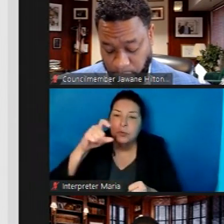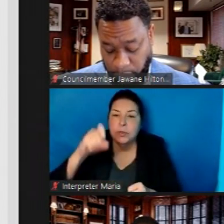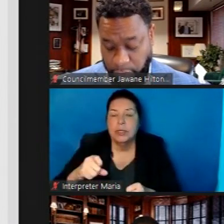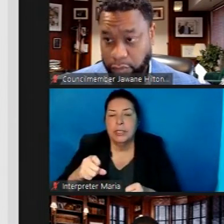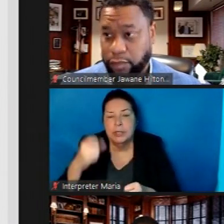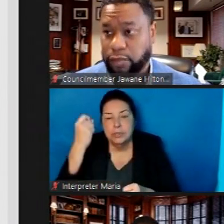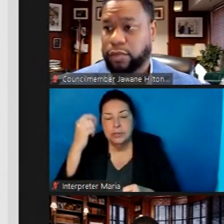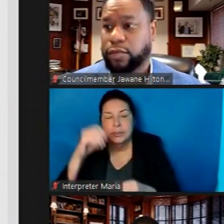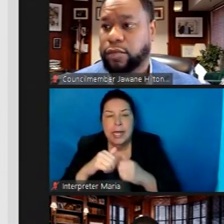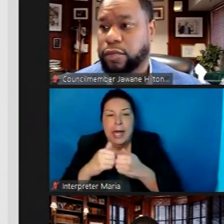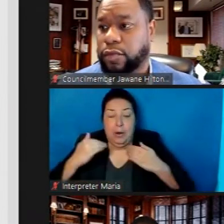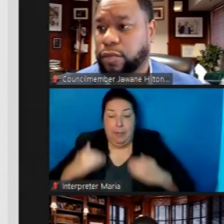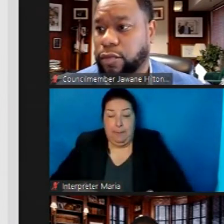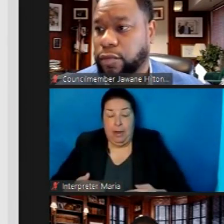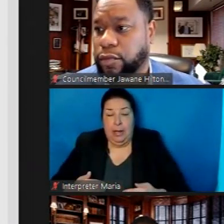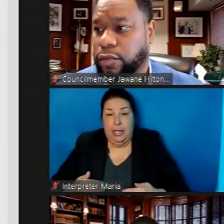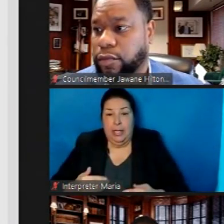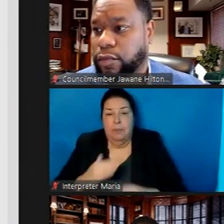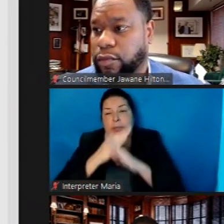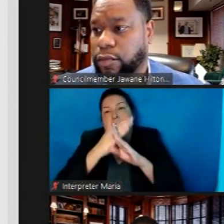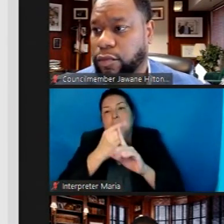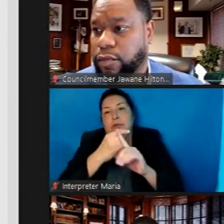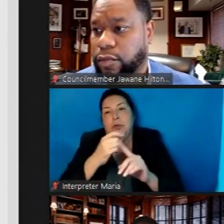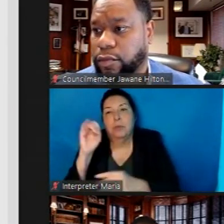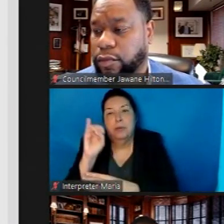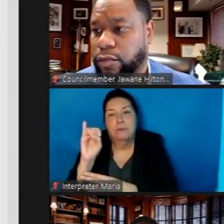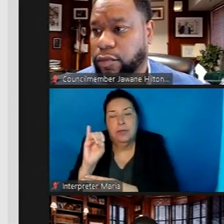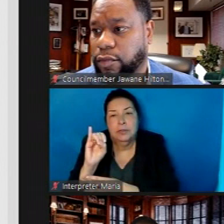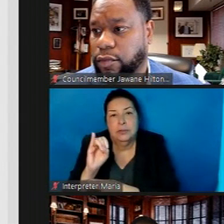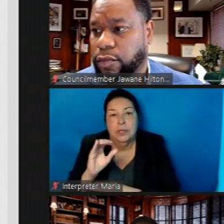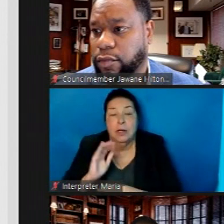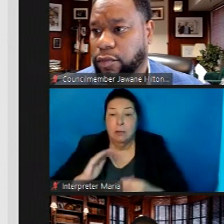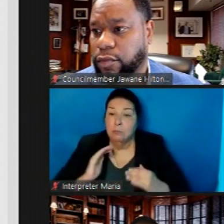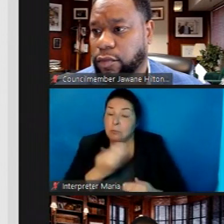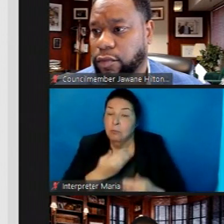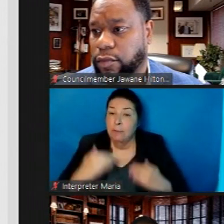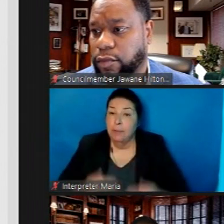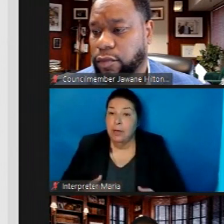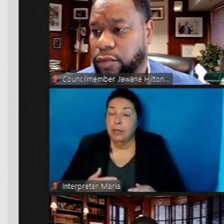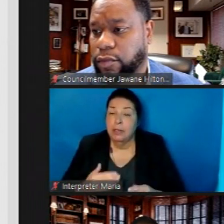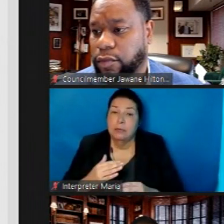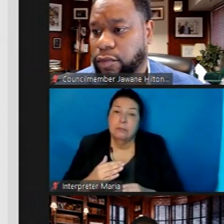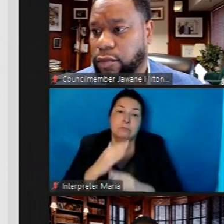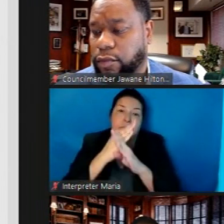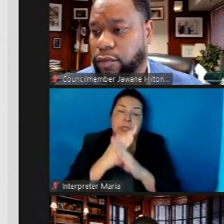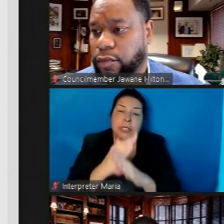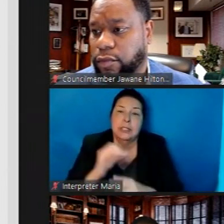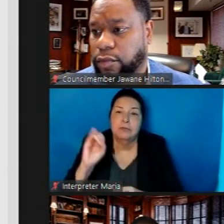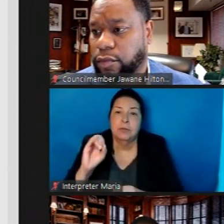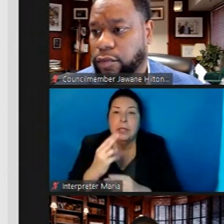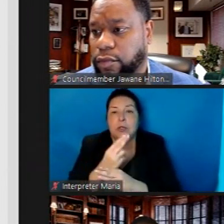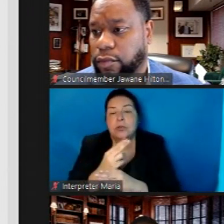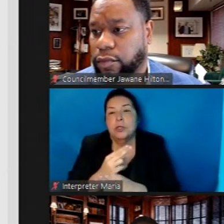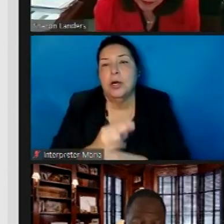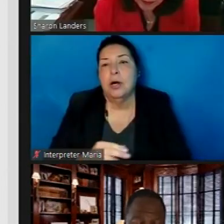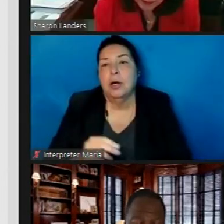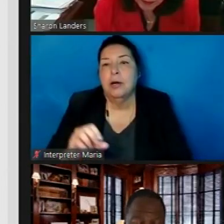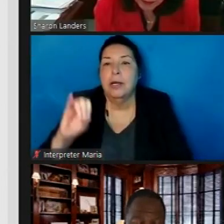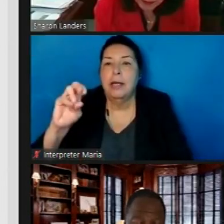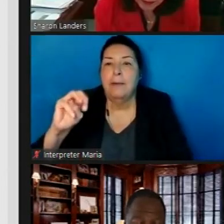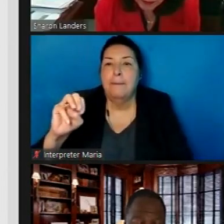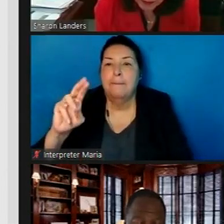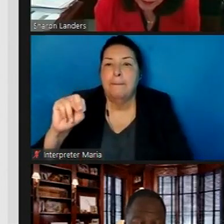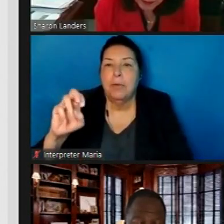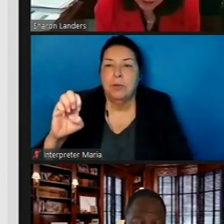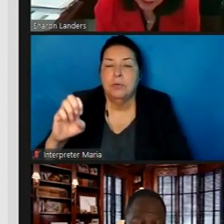off infections in the first place. Our body fights infections by using our immune system. And our immune system